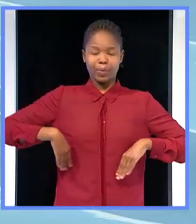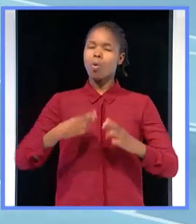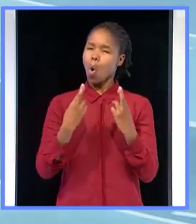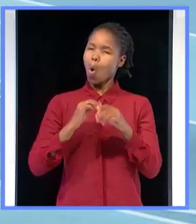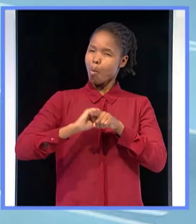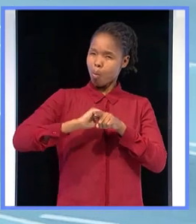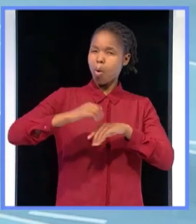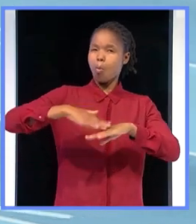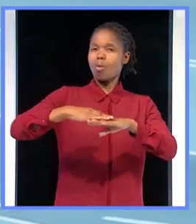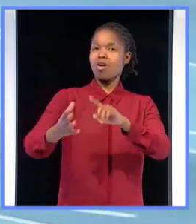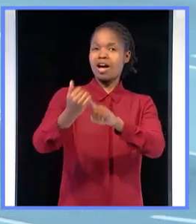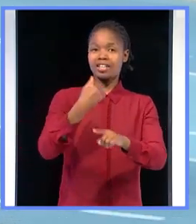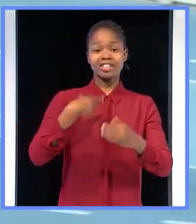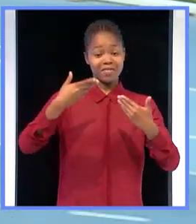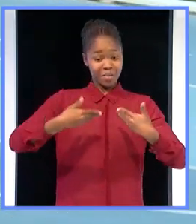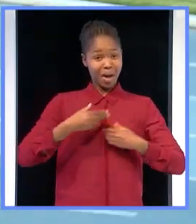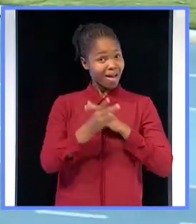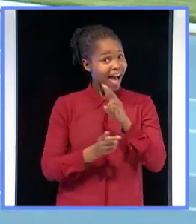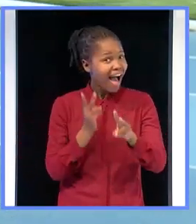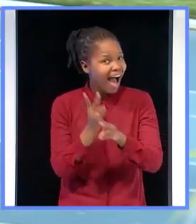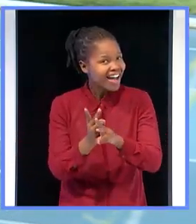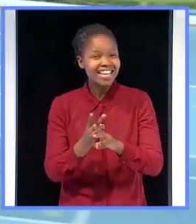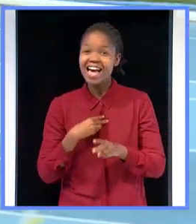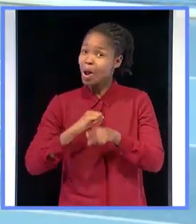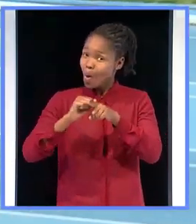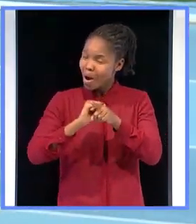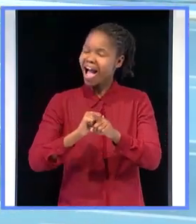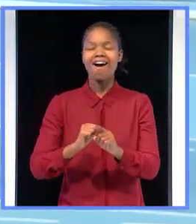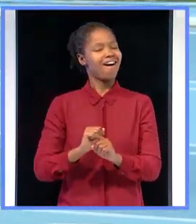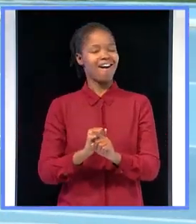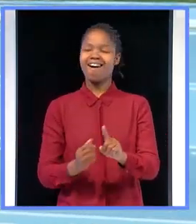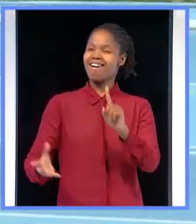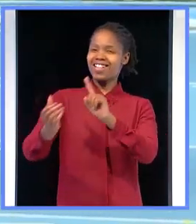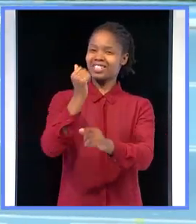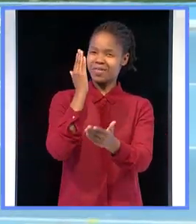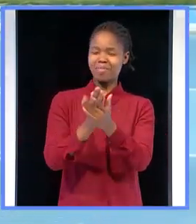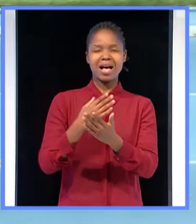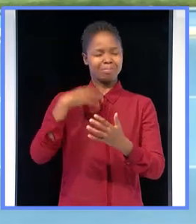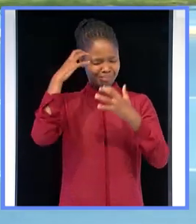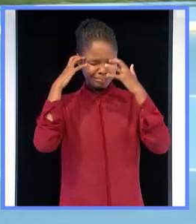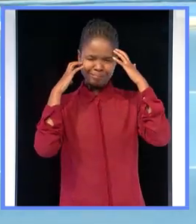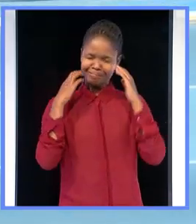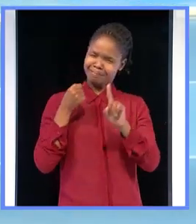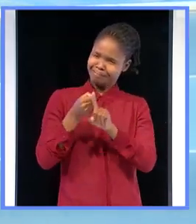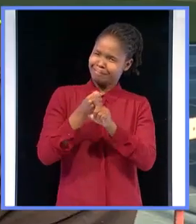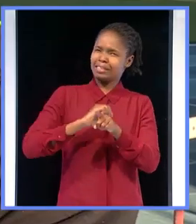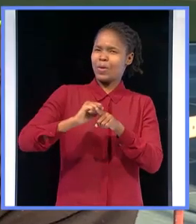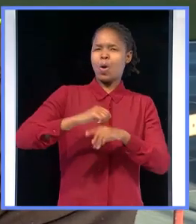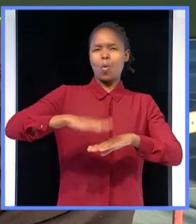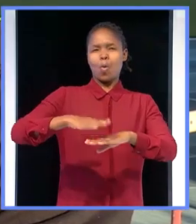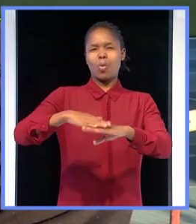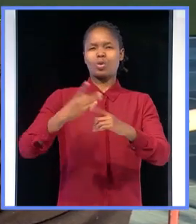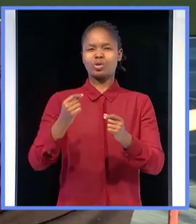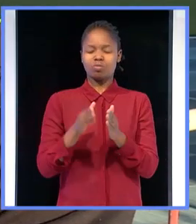it. So next time when you see me, I'm going to be there. So I'm training hard and to keep on going. The